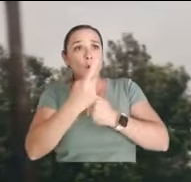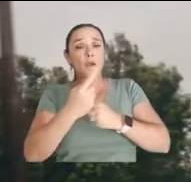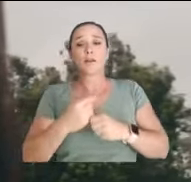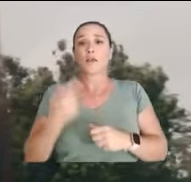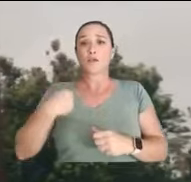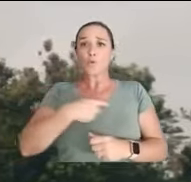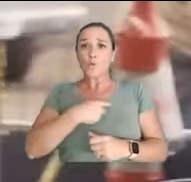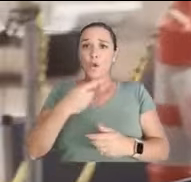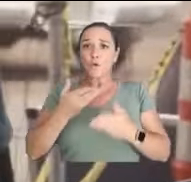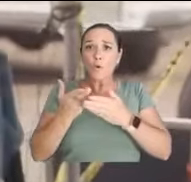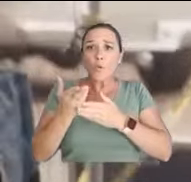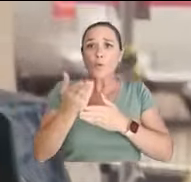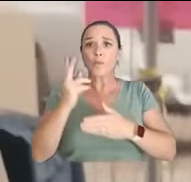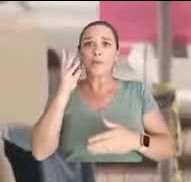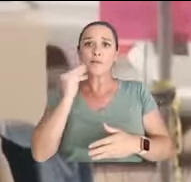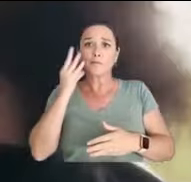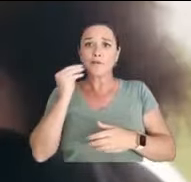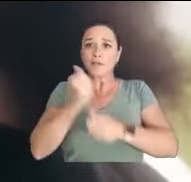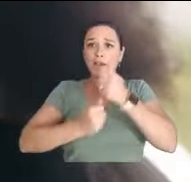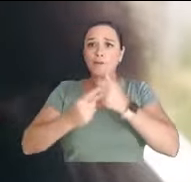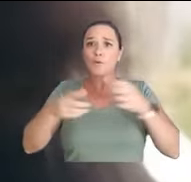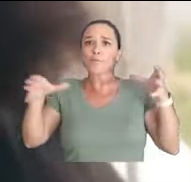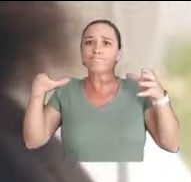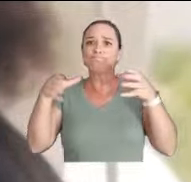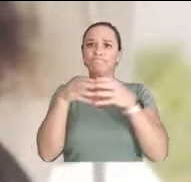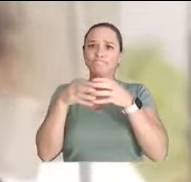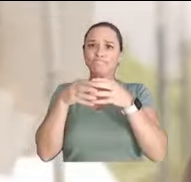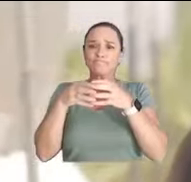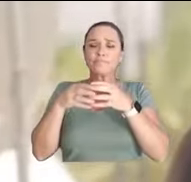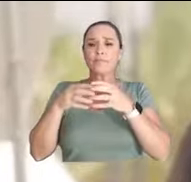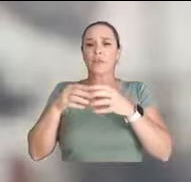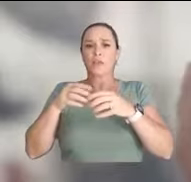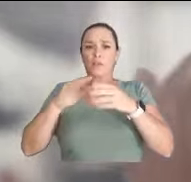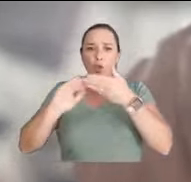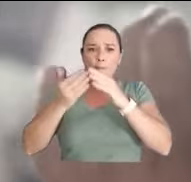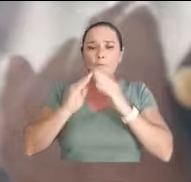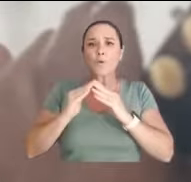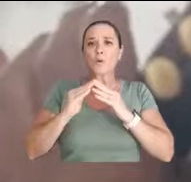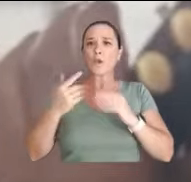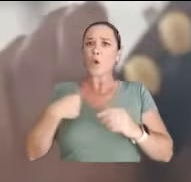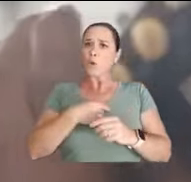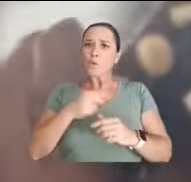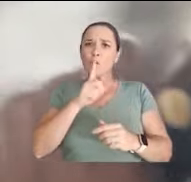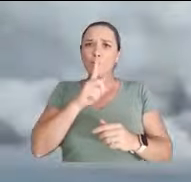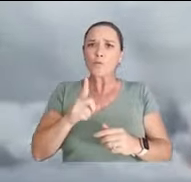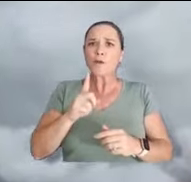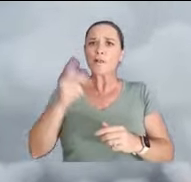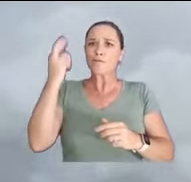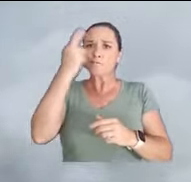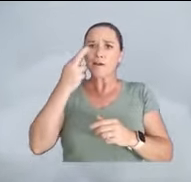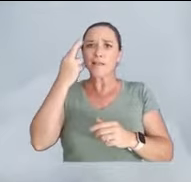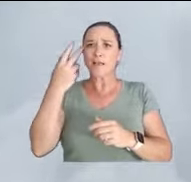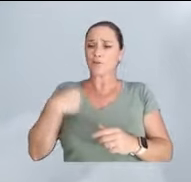we're growing closer together as a community. When tragedies like this strike, you really realize how much you need each other.